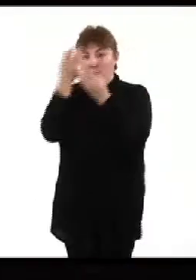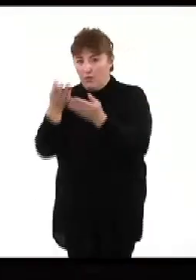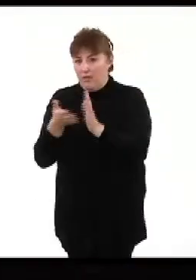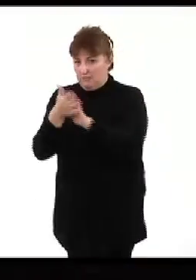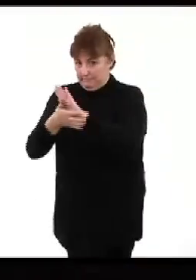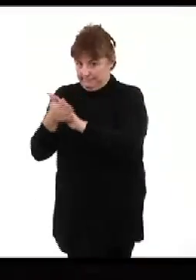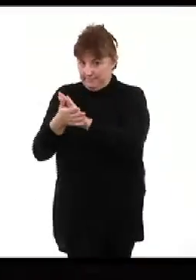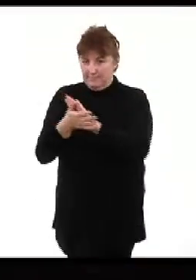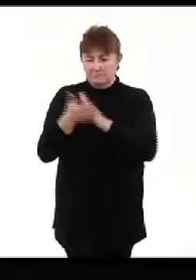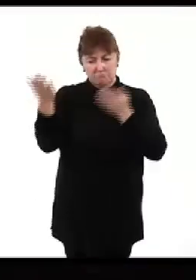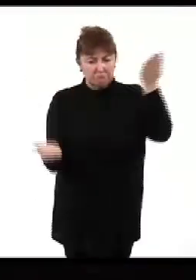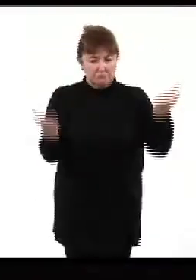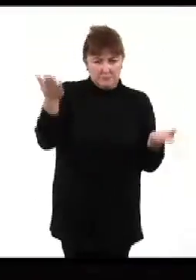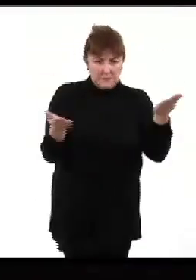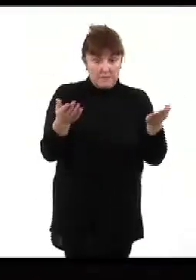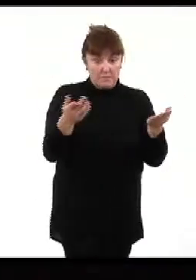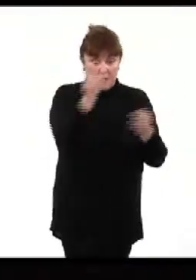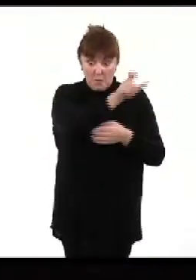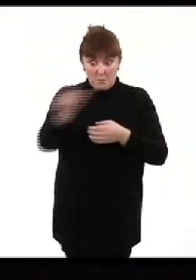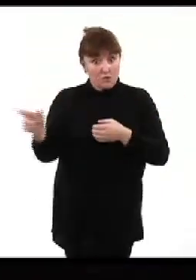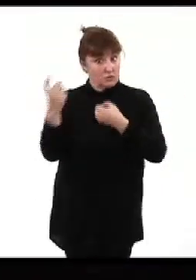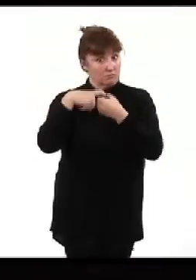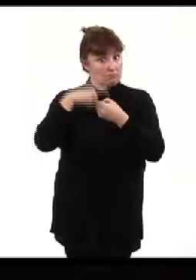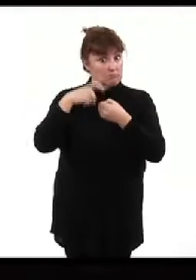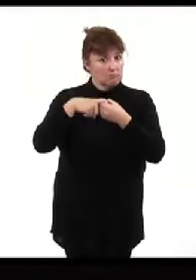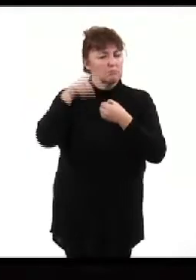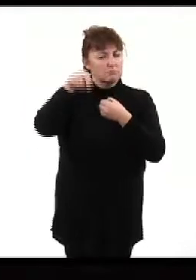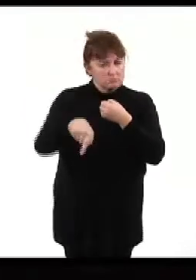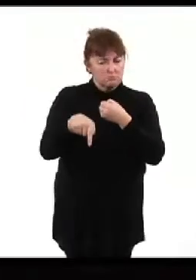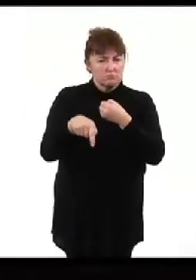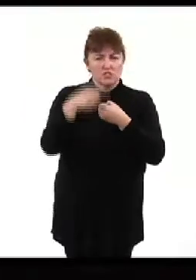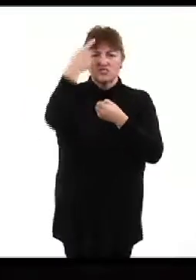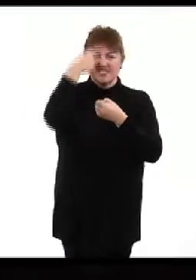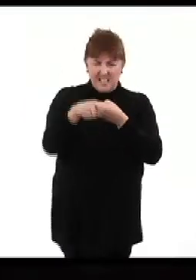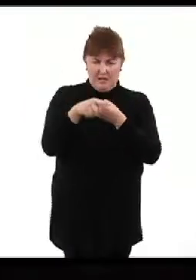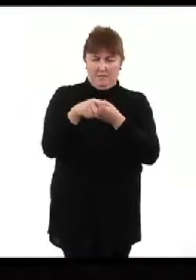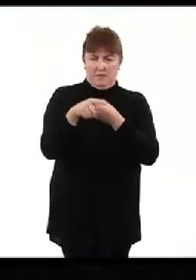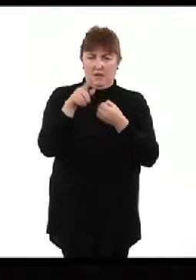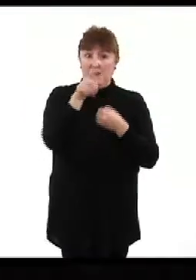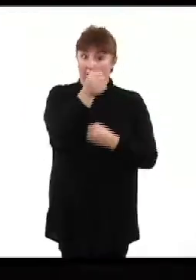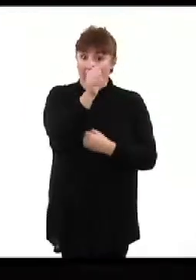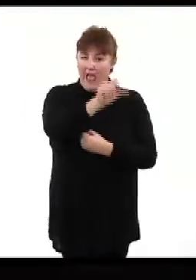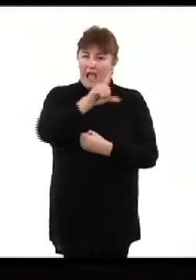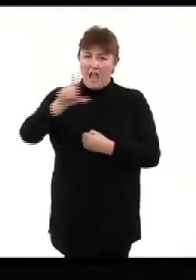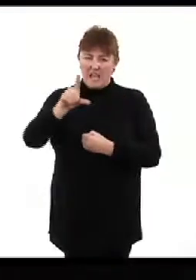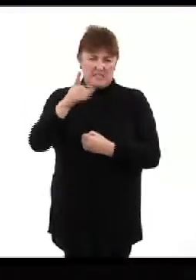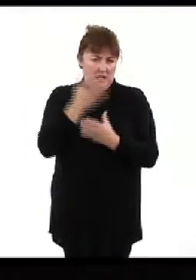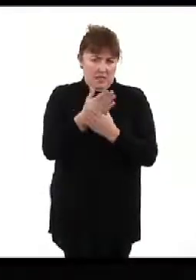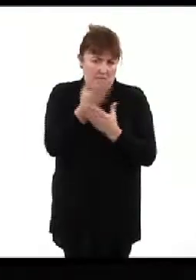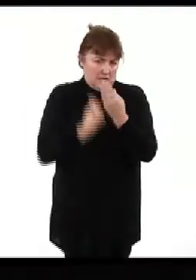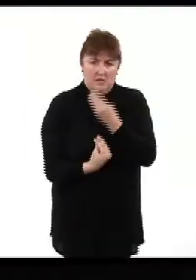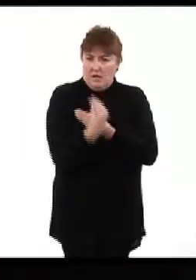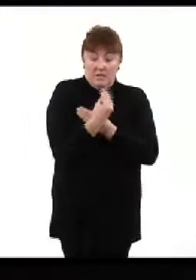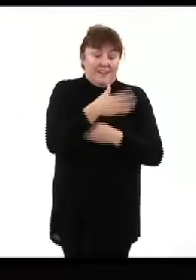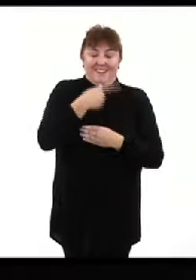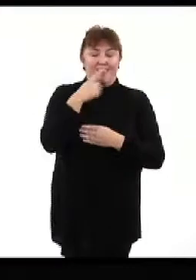want to point out that people in these experiments have been native ASL signers. What this means